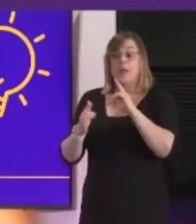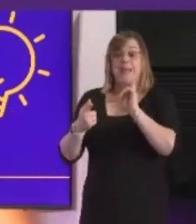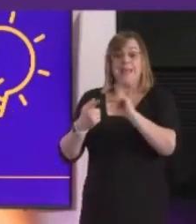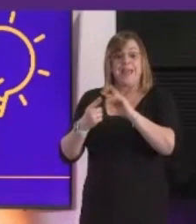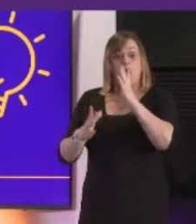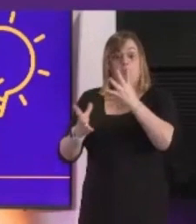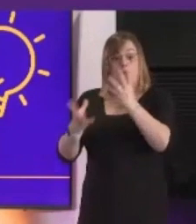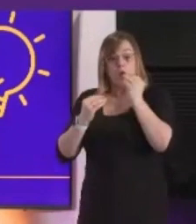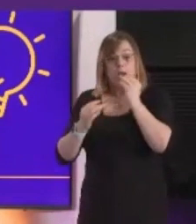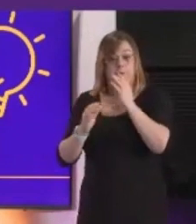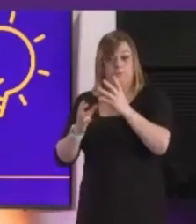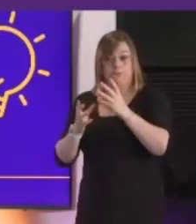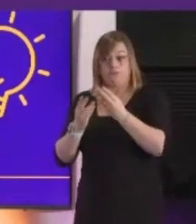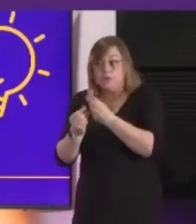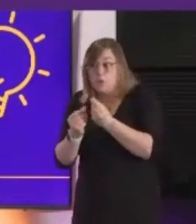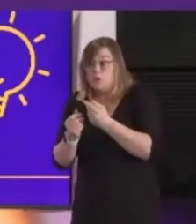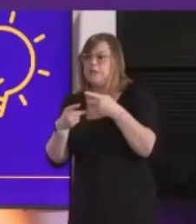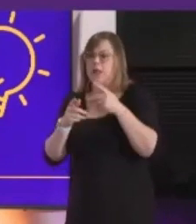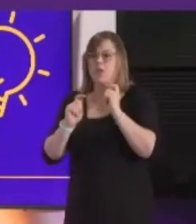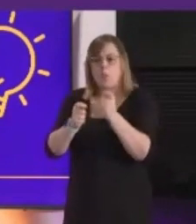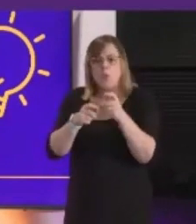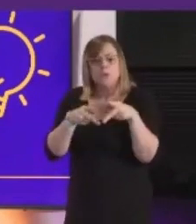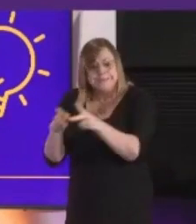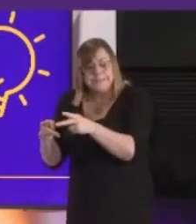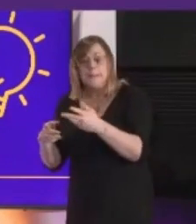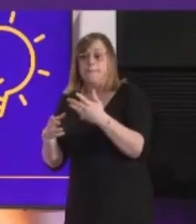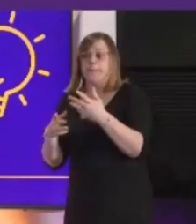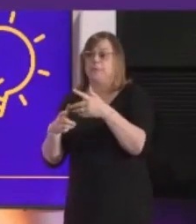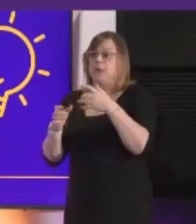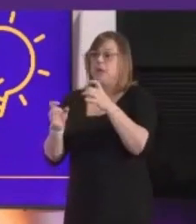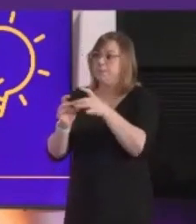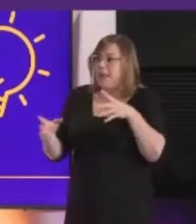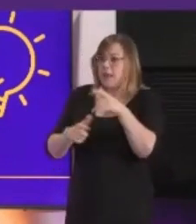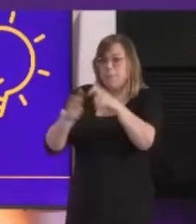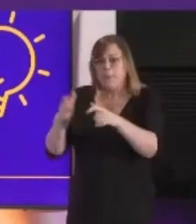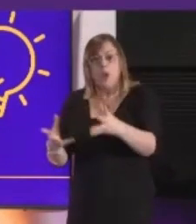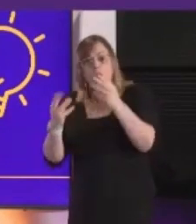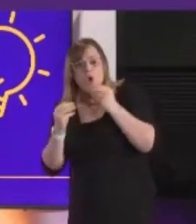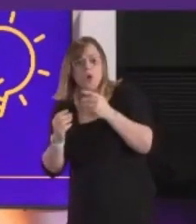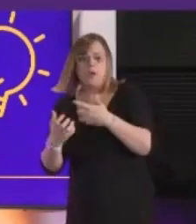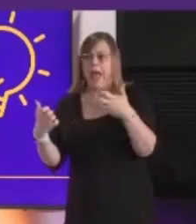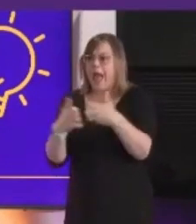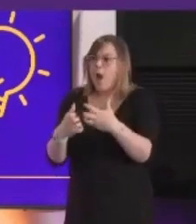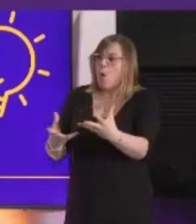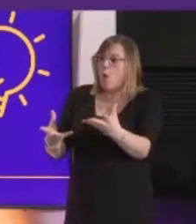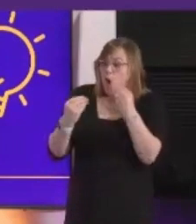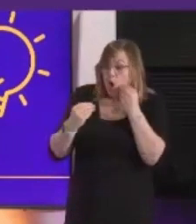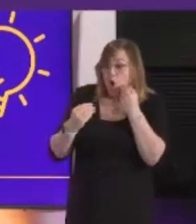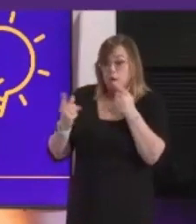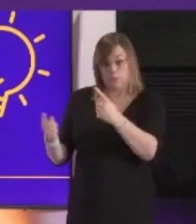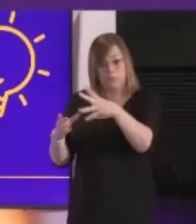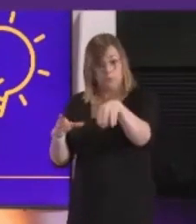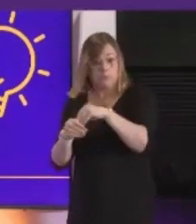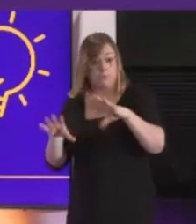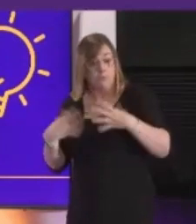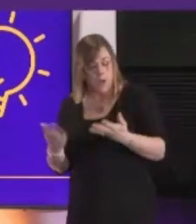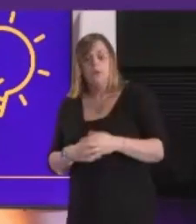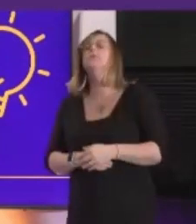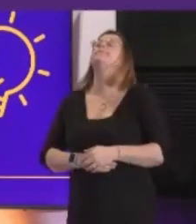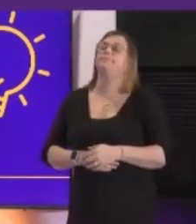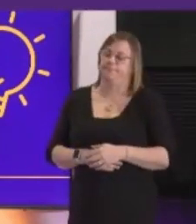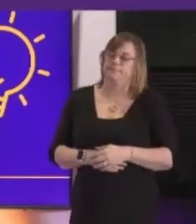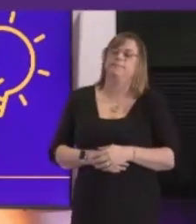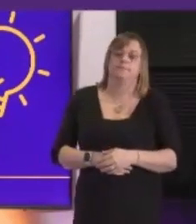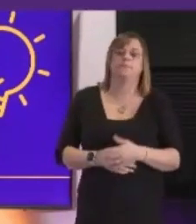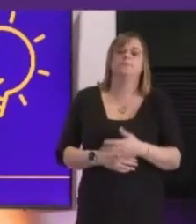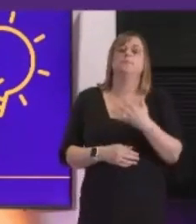and so on, like the reward systems and the speed at which people are learning and the types of learning that you're doing? That's the way that plays out, I guess. Yes, exactly. So we have our